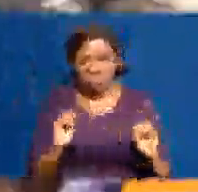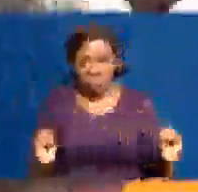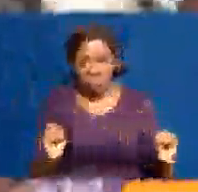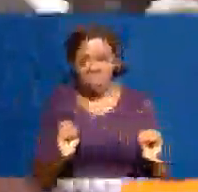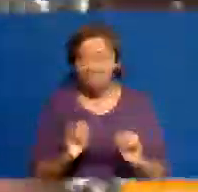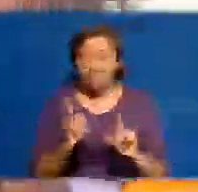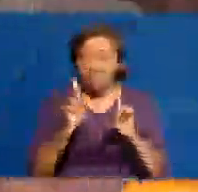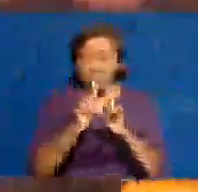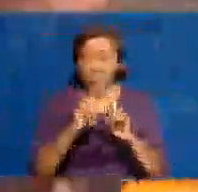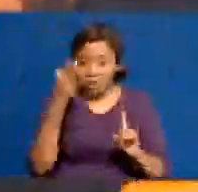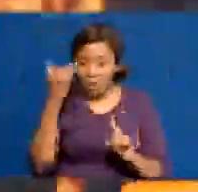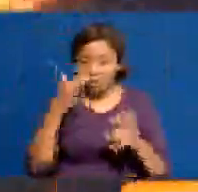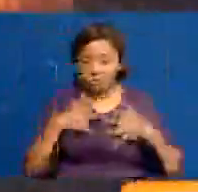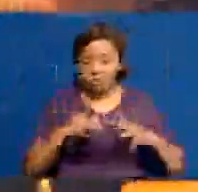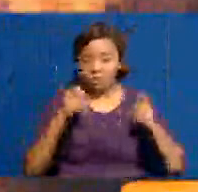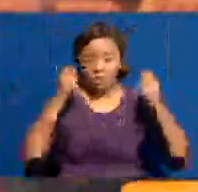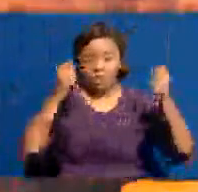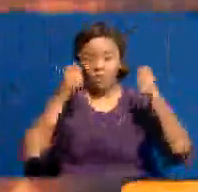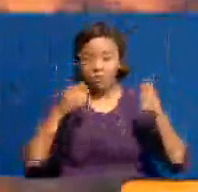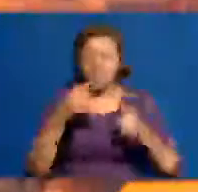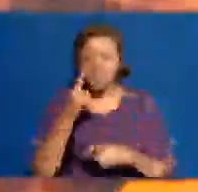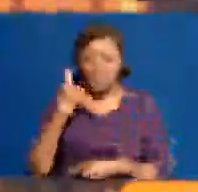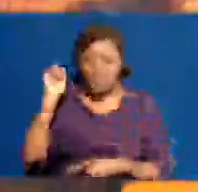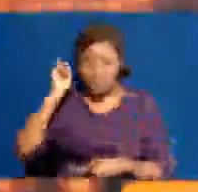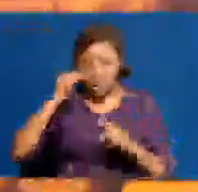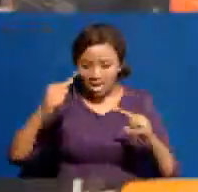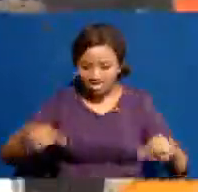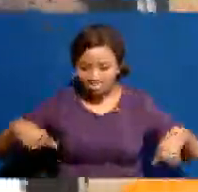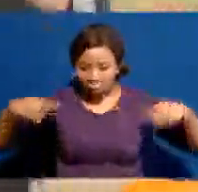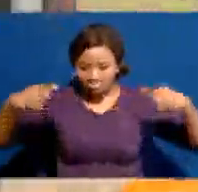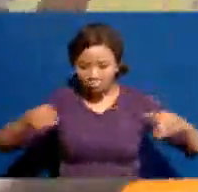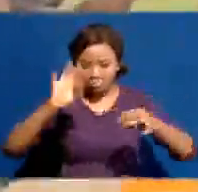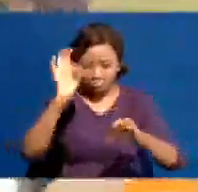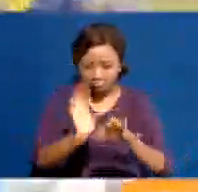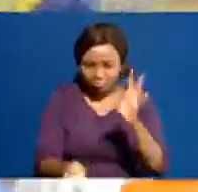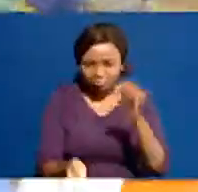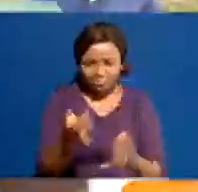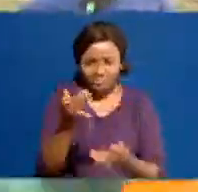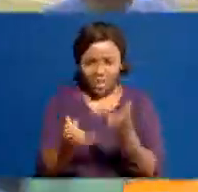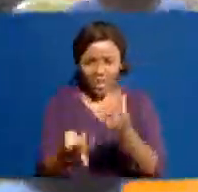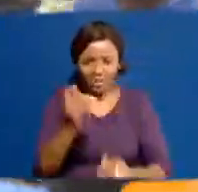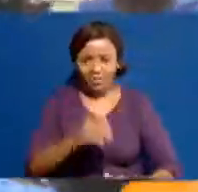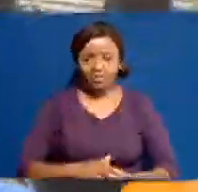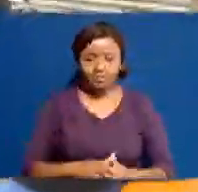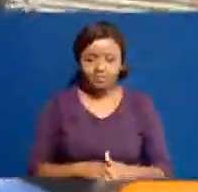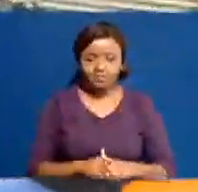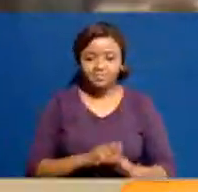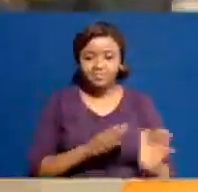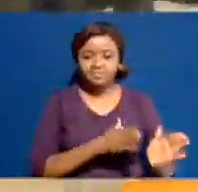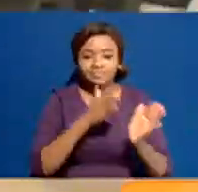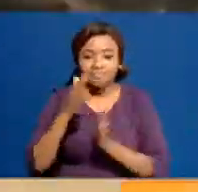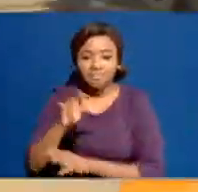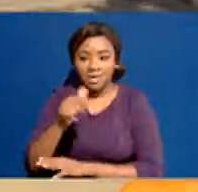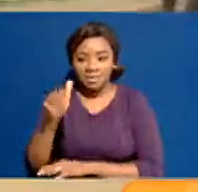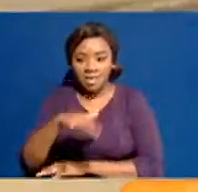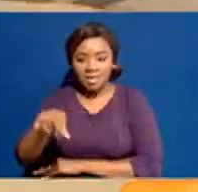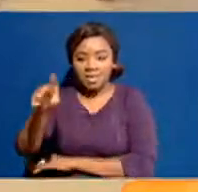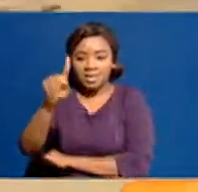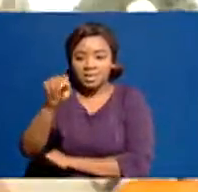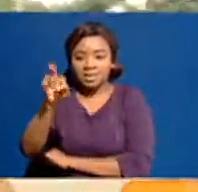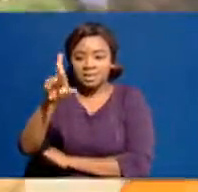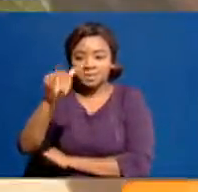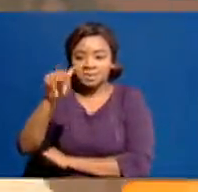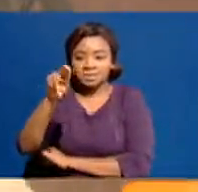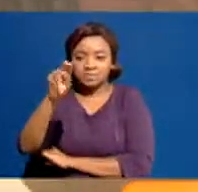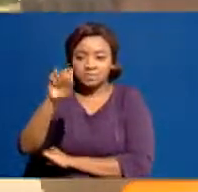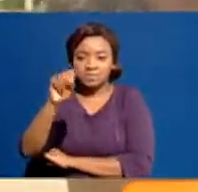with demonstrators torching tires and barricading roads. In Trans Nzoia, the police had to use tear gas